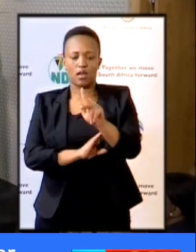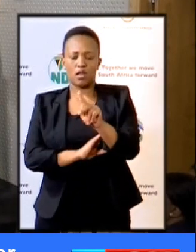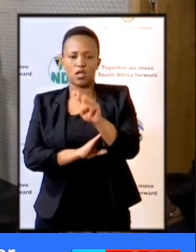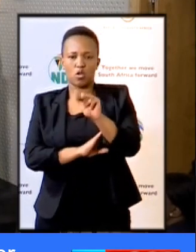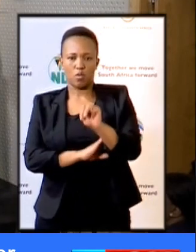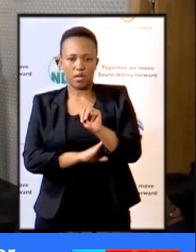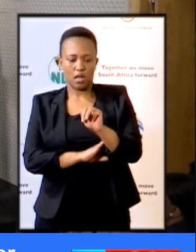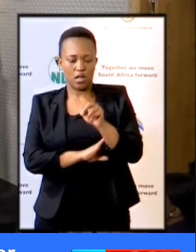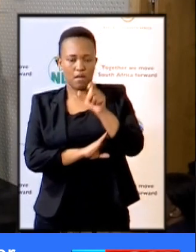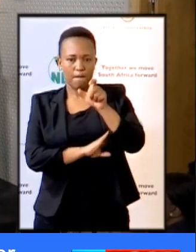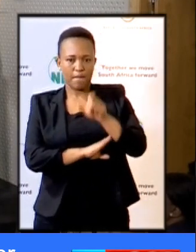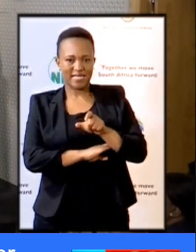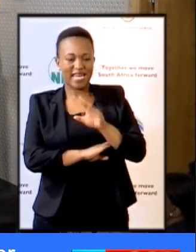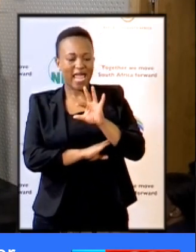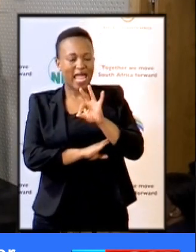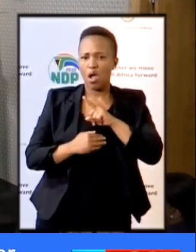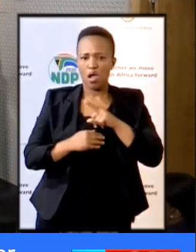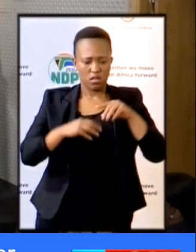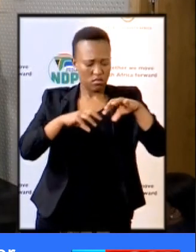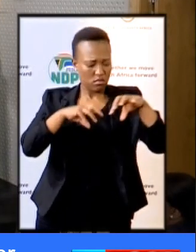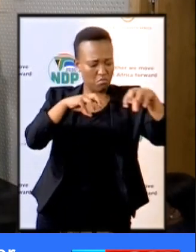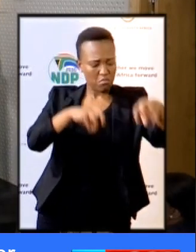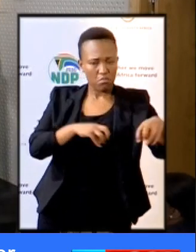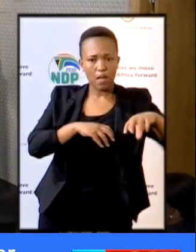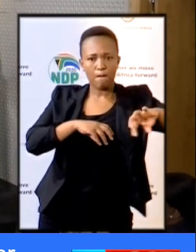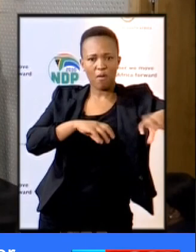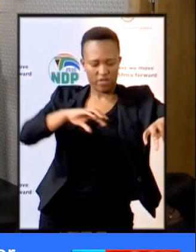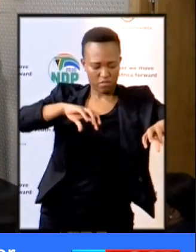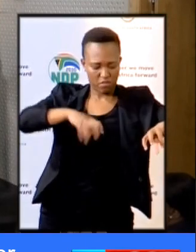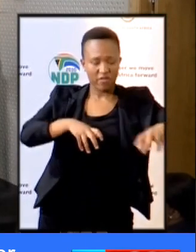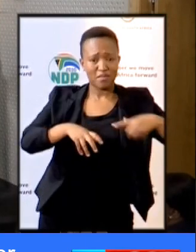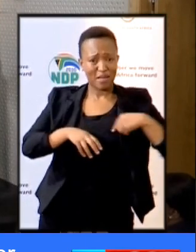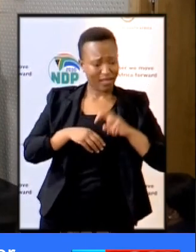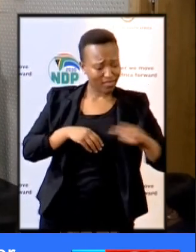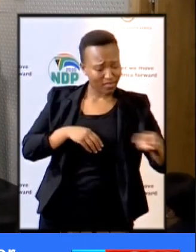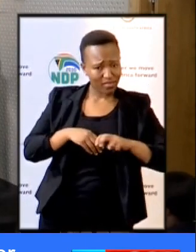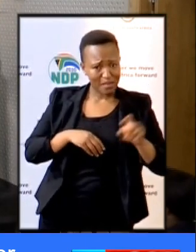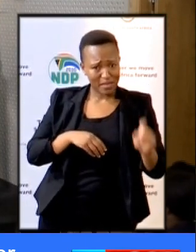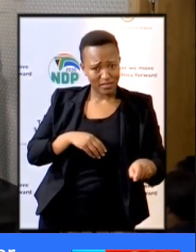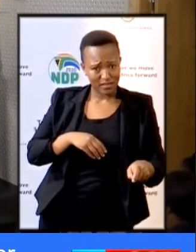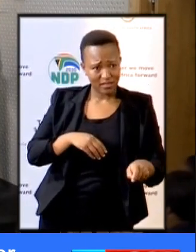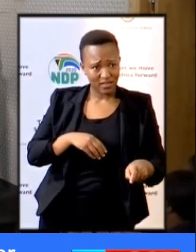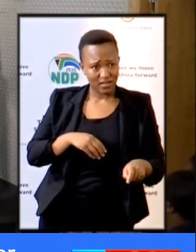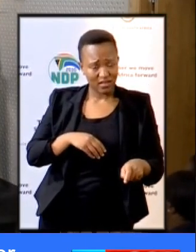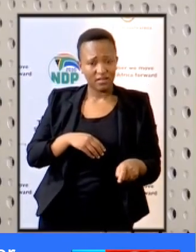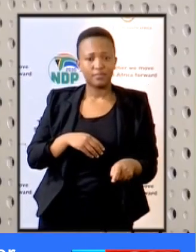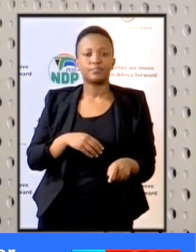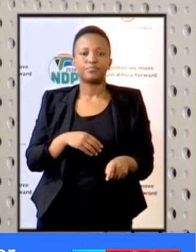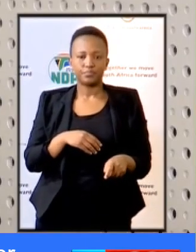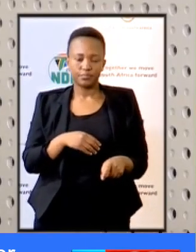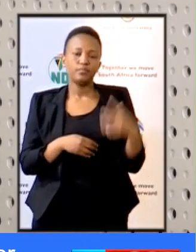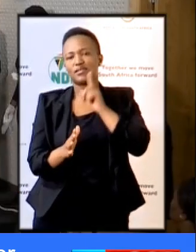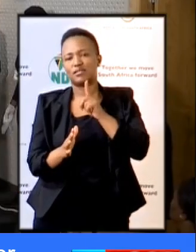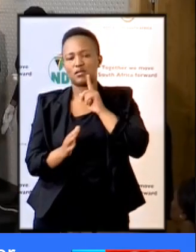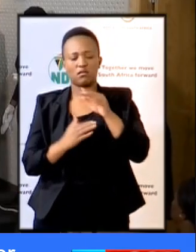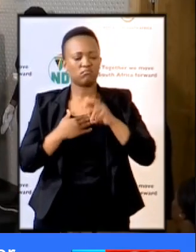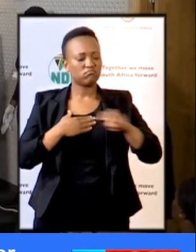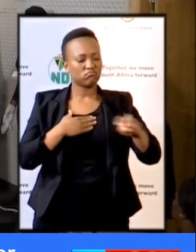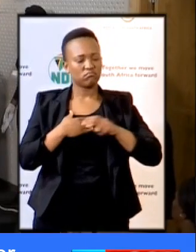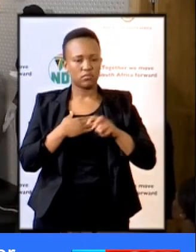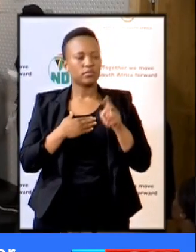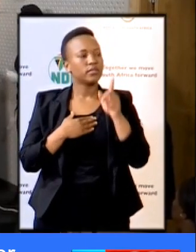would travel, would be in 2 different provinces, but would do the daily commuting. Oh, no, I think the minister should be able to answer